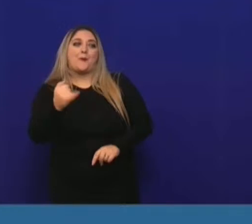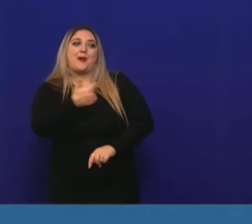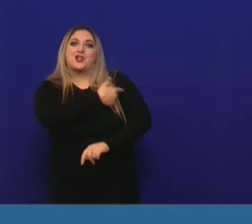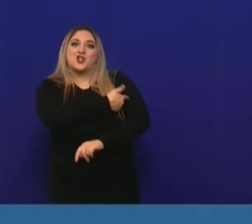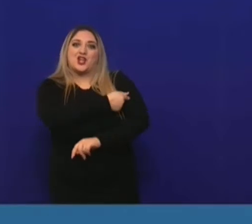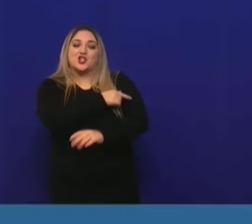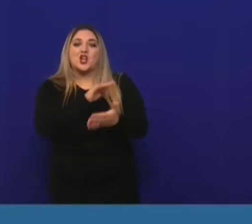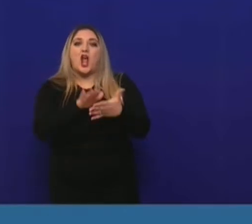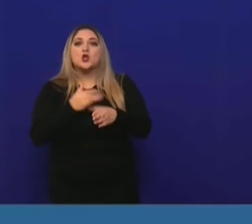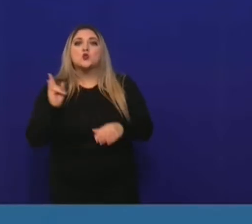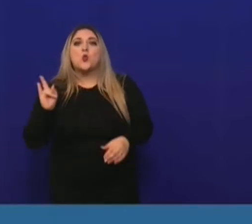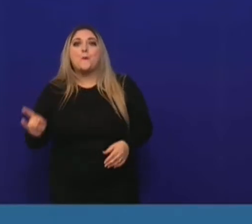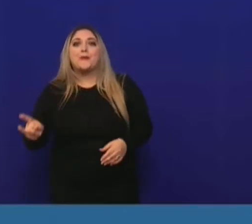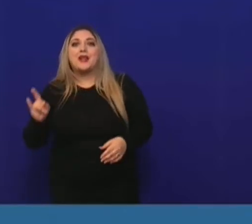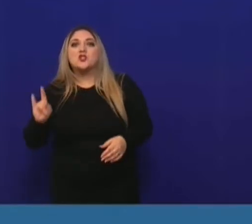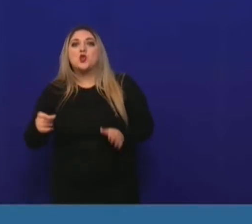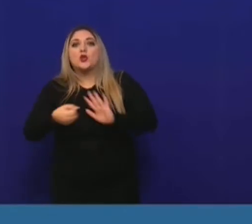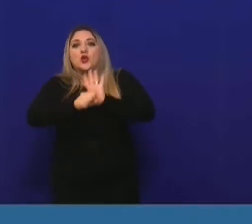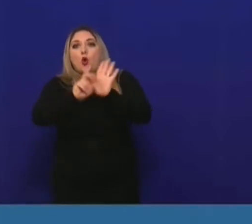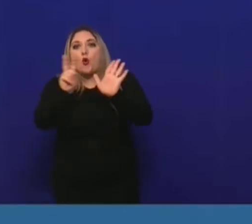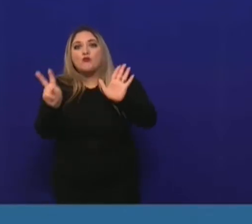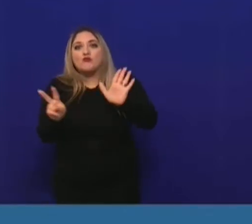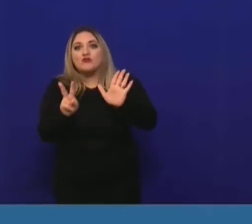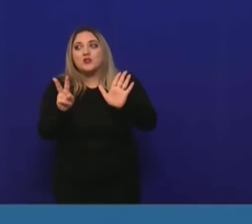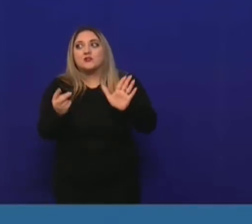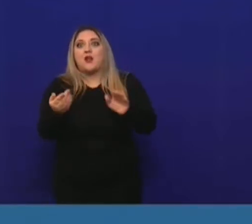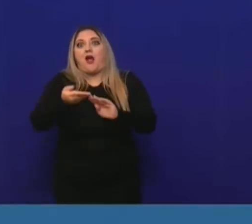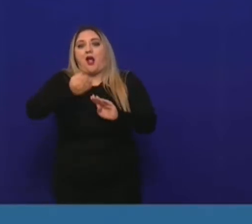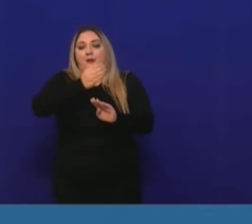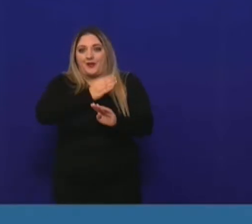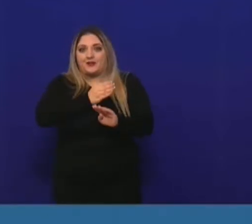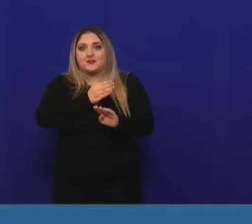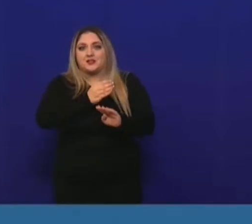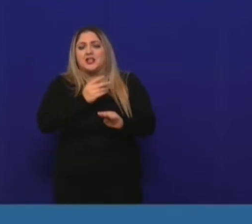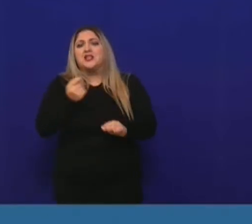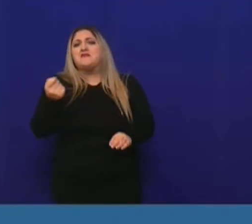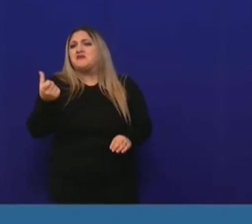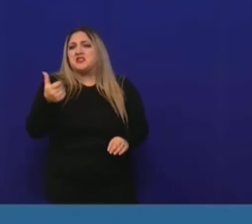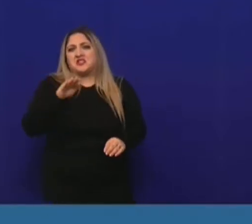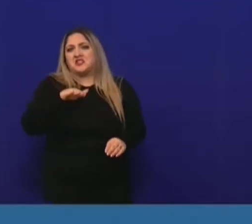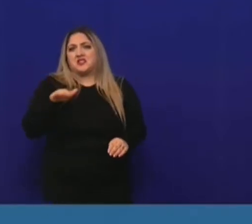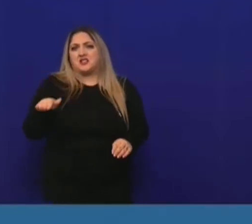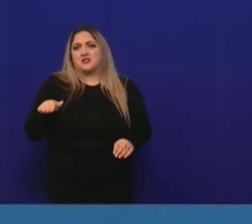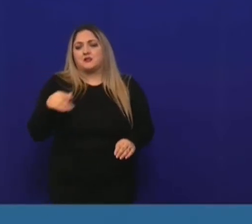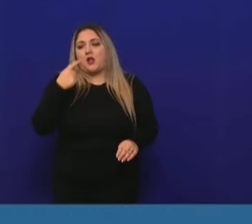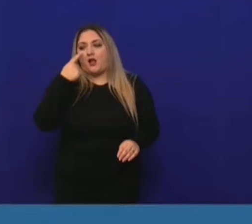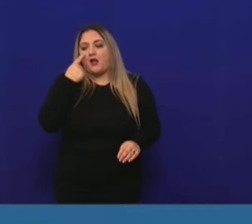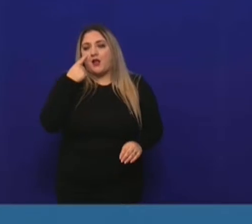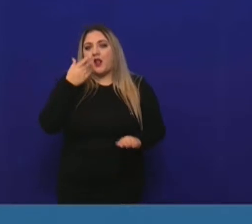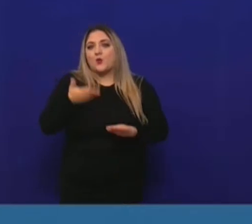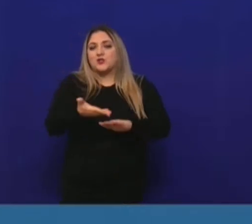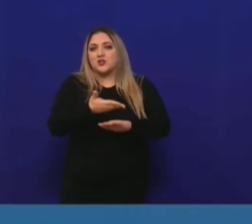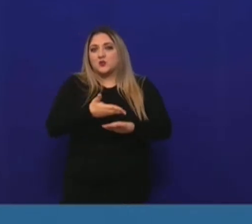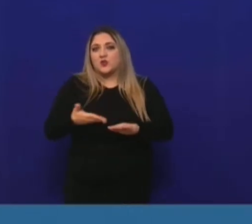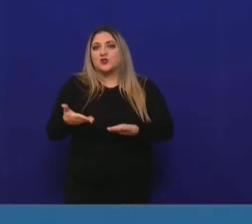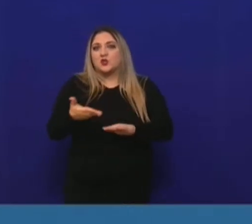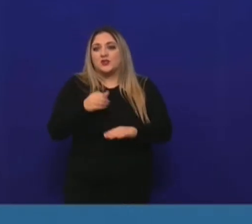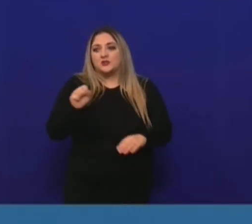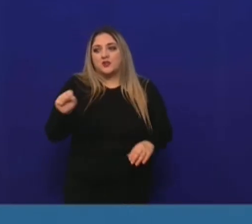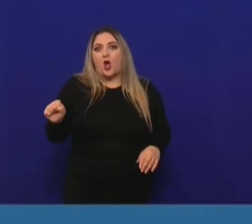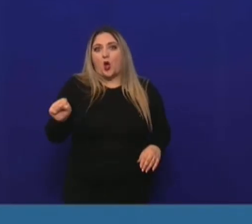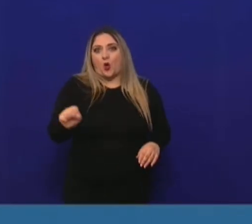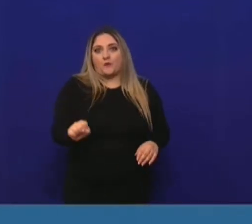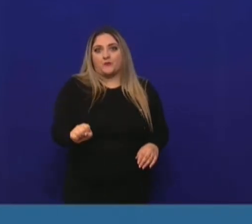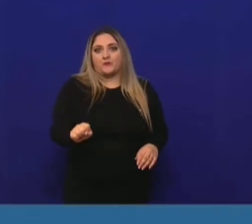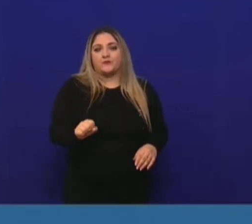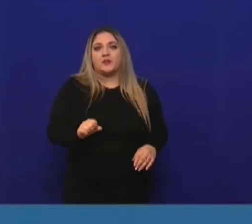aħna bħalissa qegħdin niġbru d-dejta kollha ta' dawn ftit każijiet li kellna li kienu pożittivi anke kollaborazzjoni wkoll